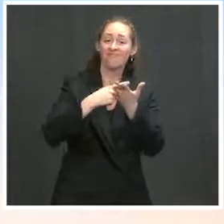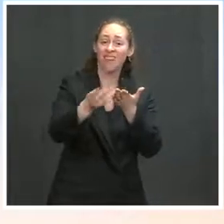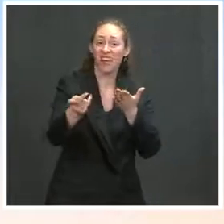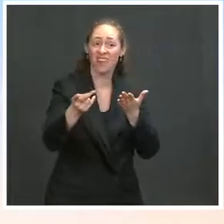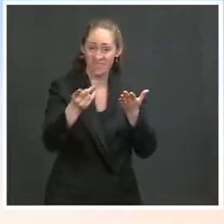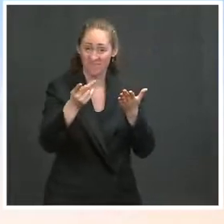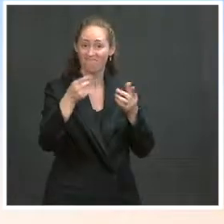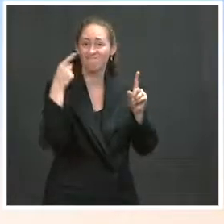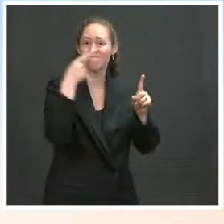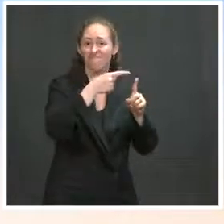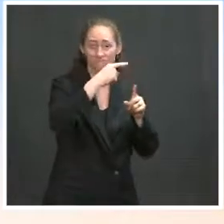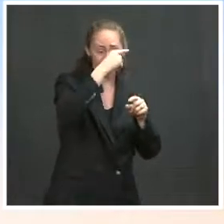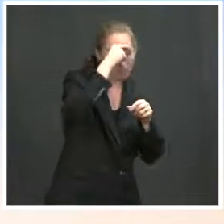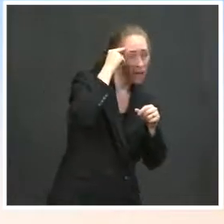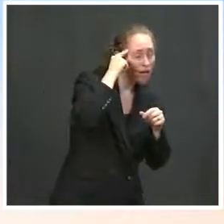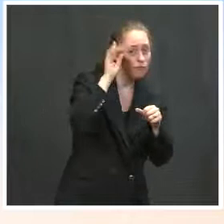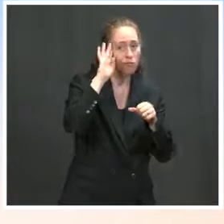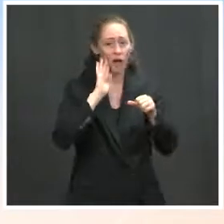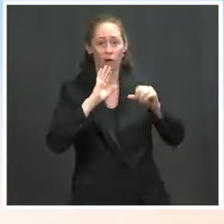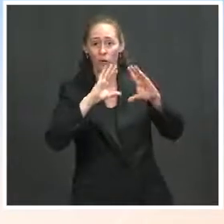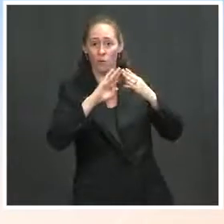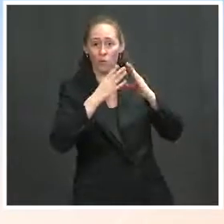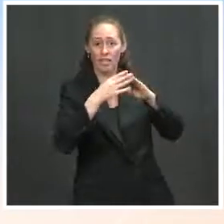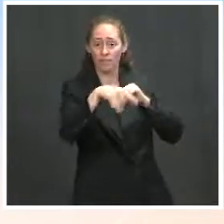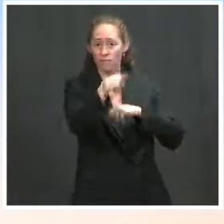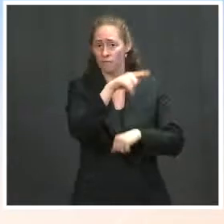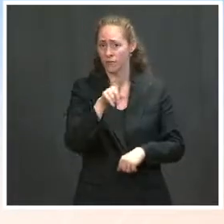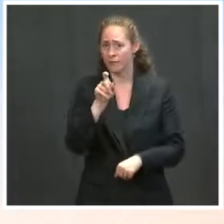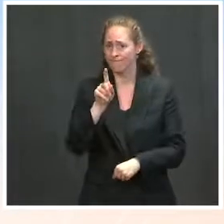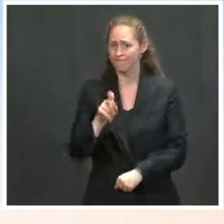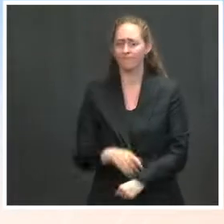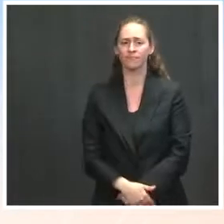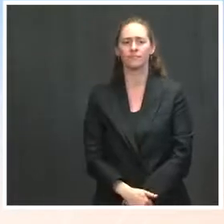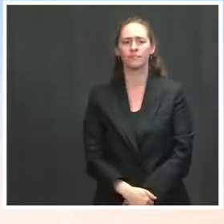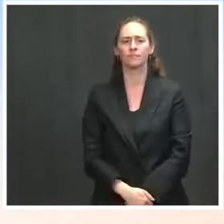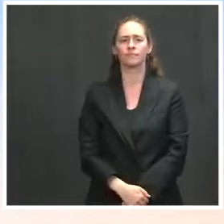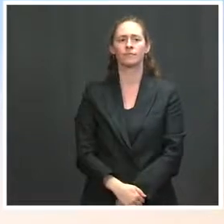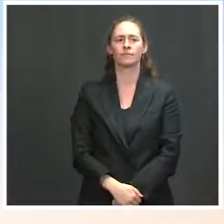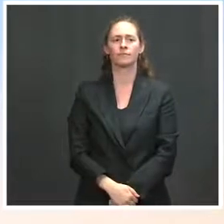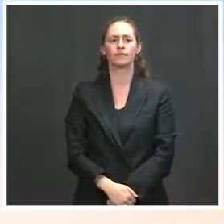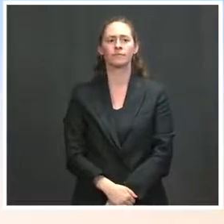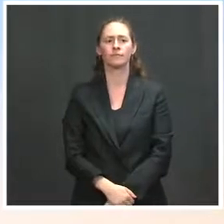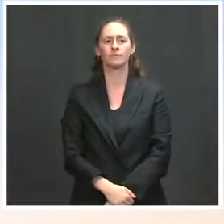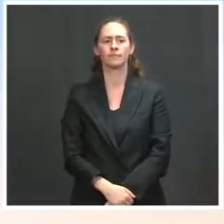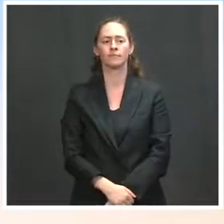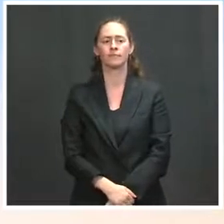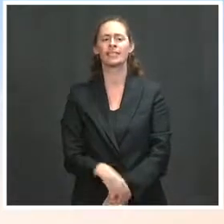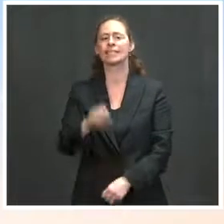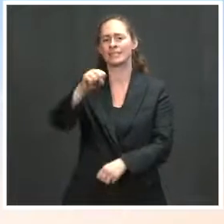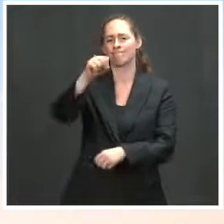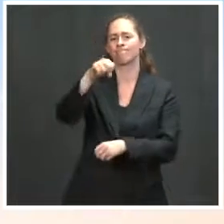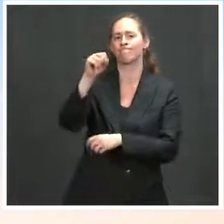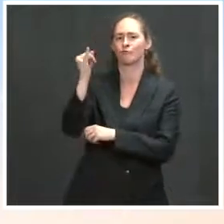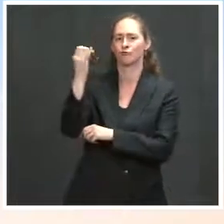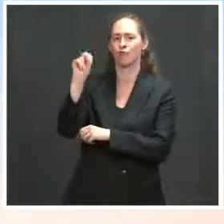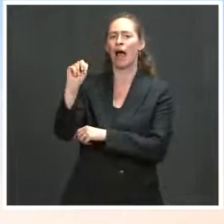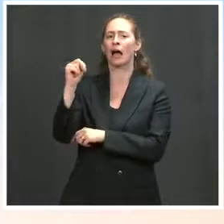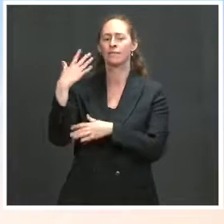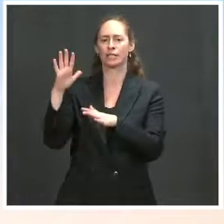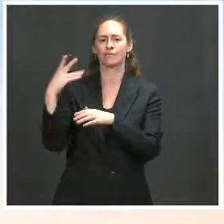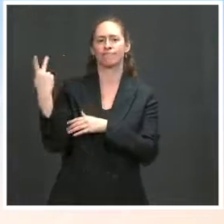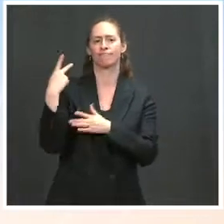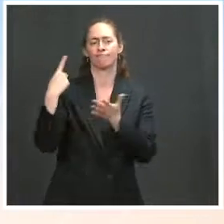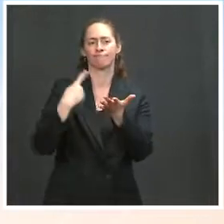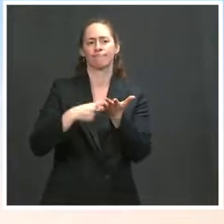talked about the wartime kind of response that we've had to COVID-19 and the successes. We've actually seen some